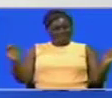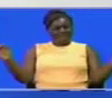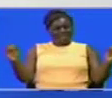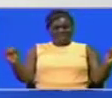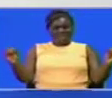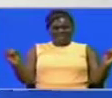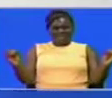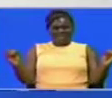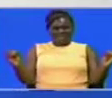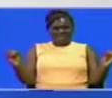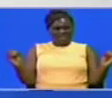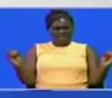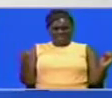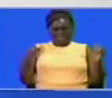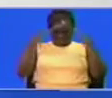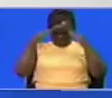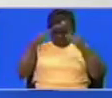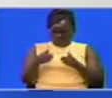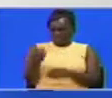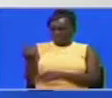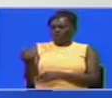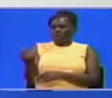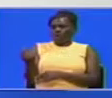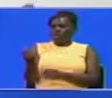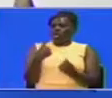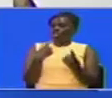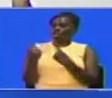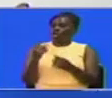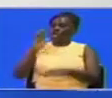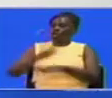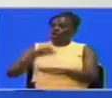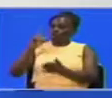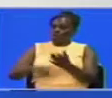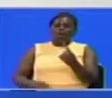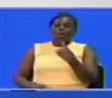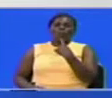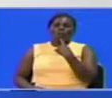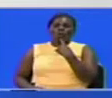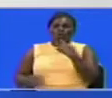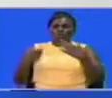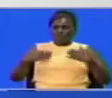is making the argument to be very narrow. Mm-hmm. We are talking of the Pokot people